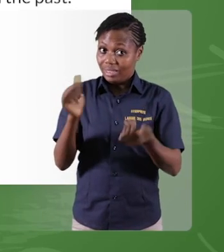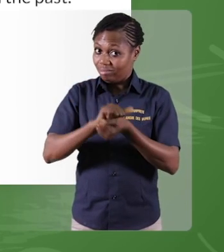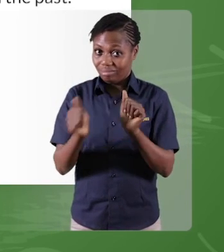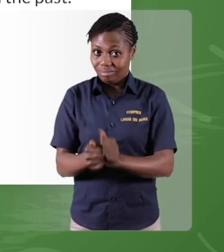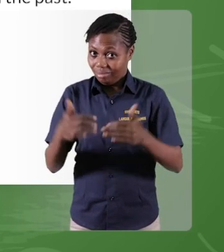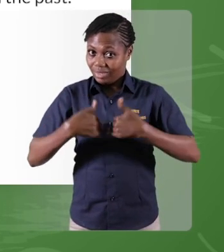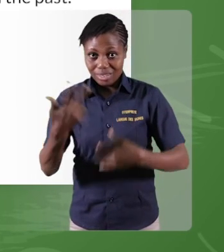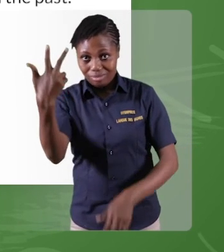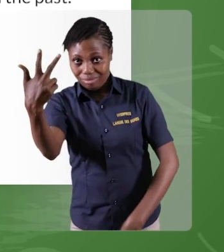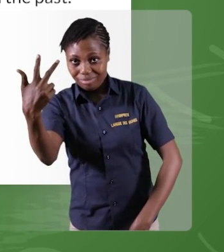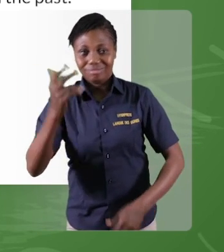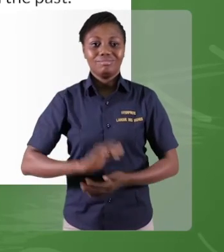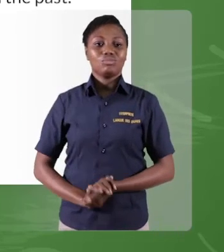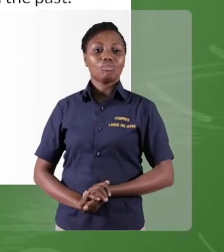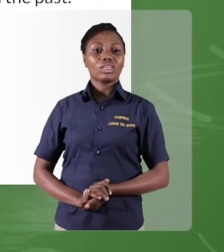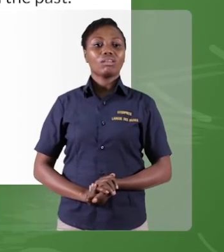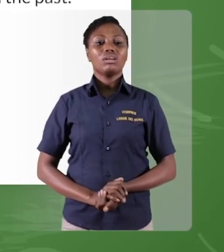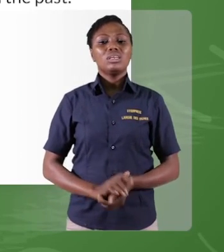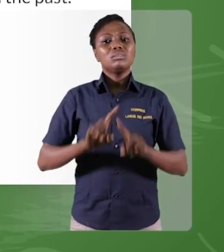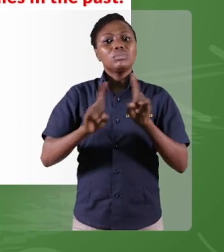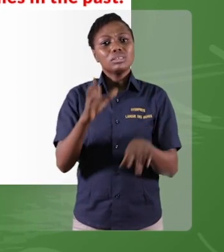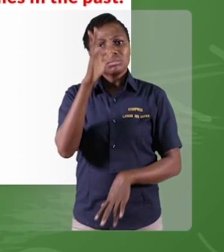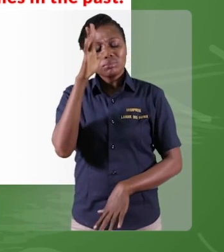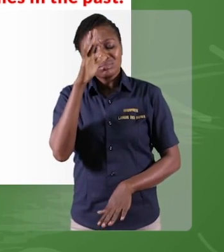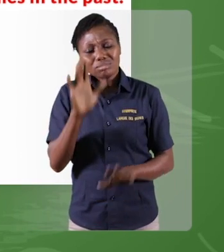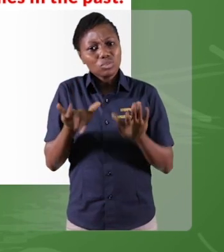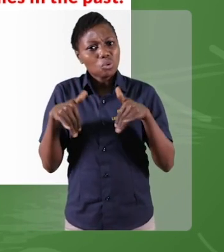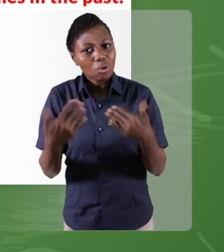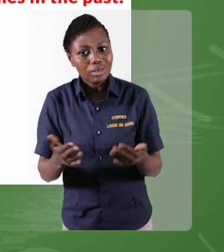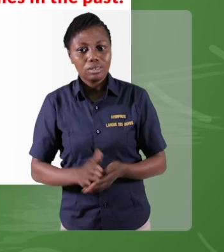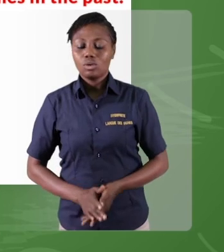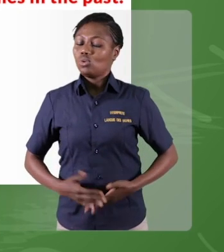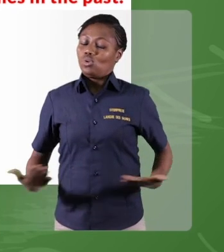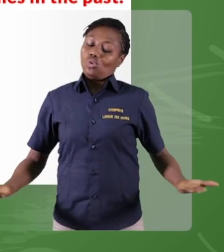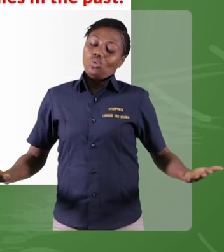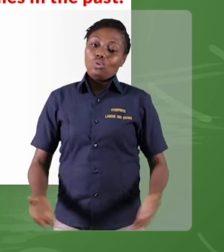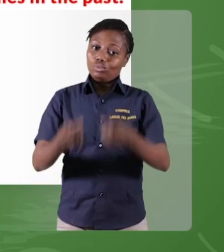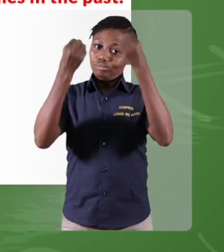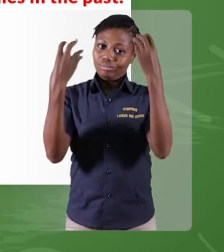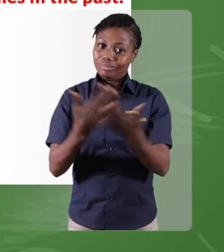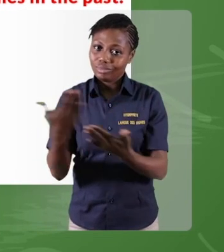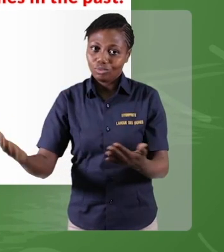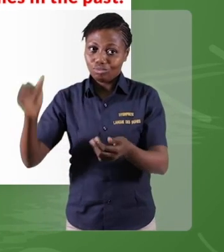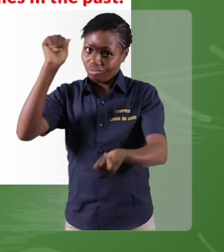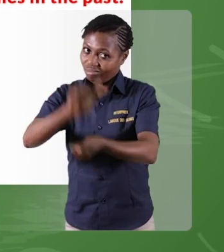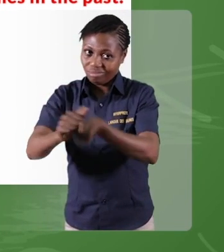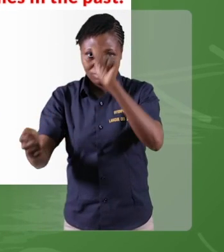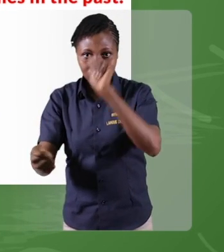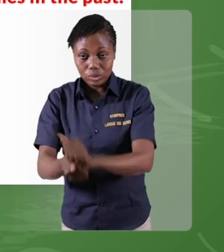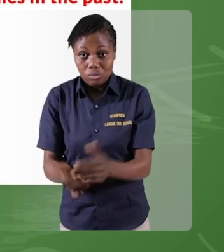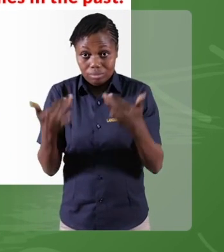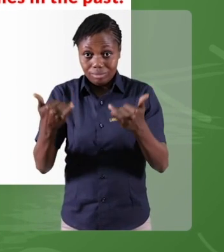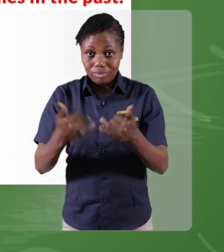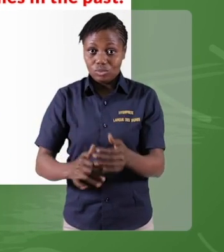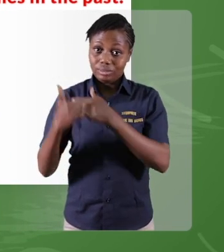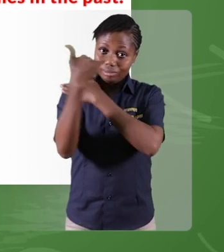3. What about criminality? Things have changed. There used to be a lot of crimes in the past.